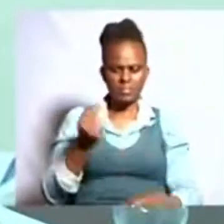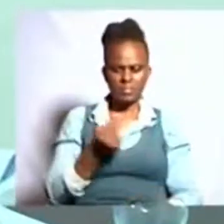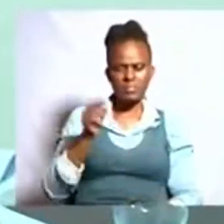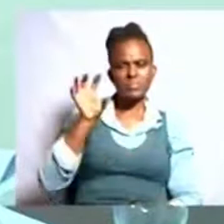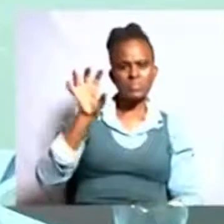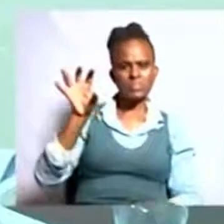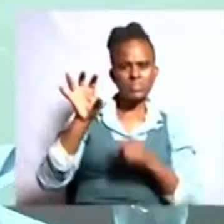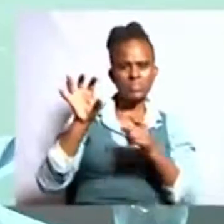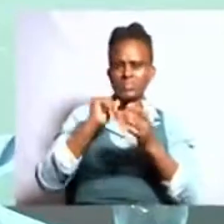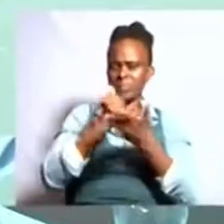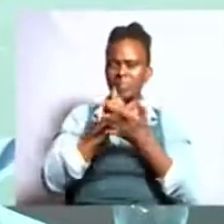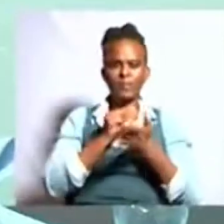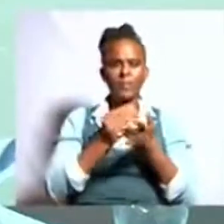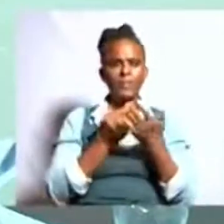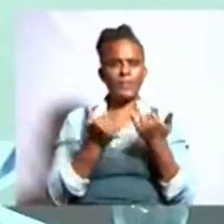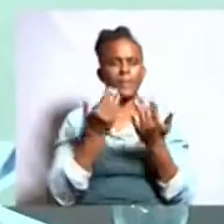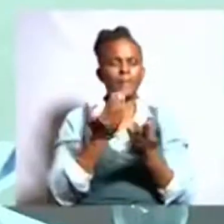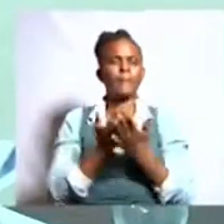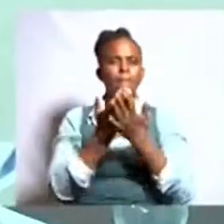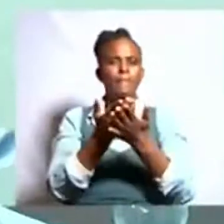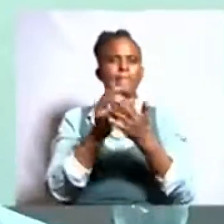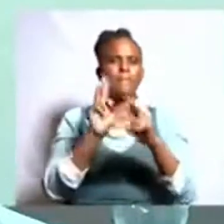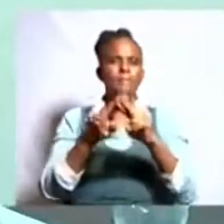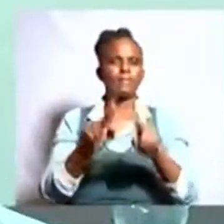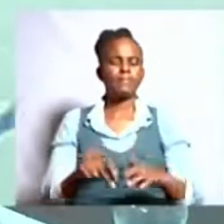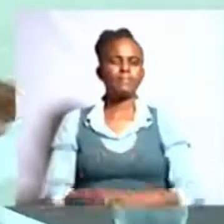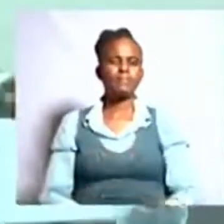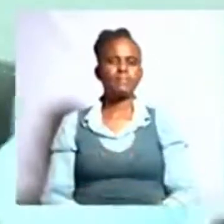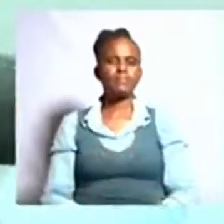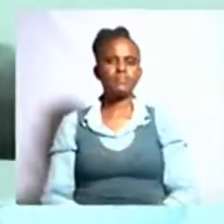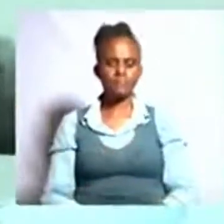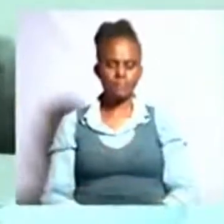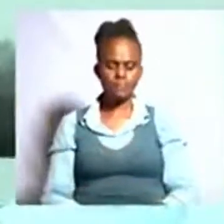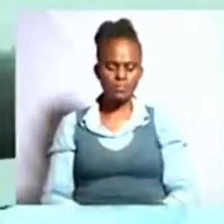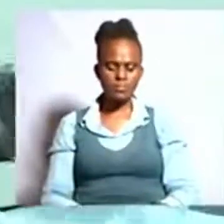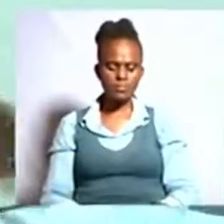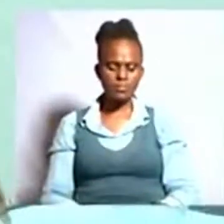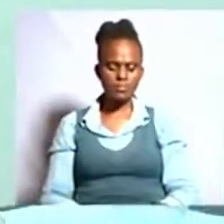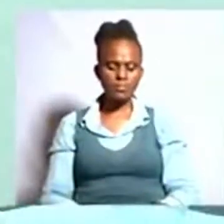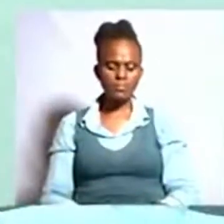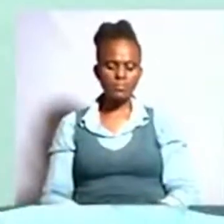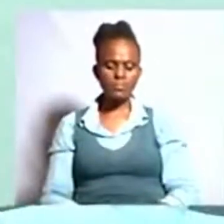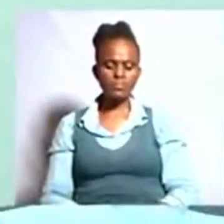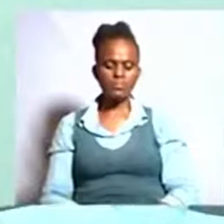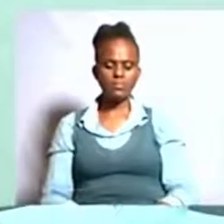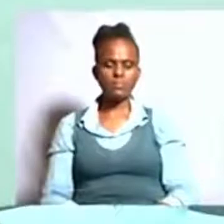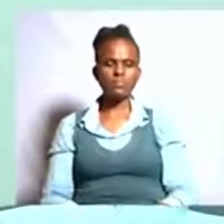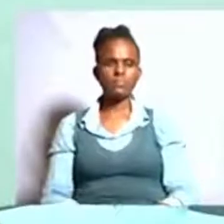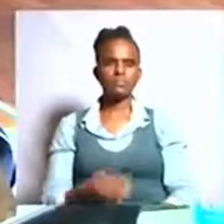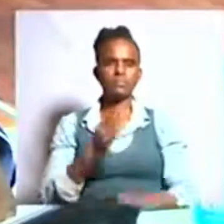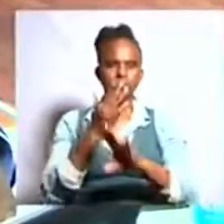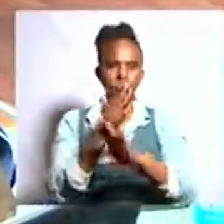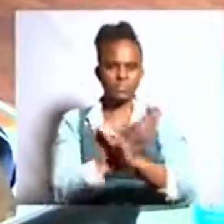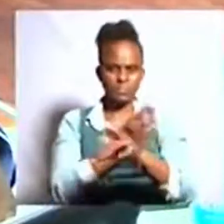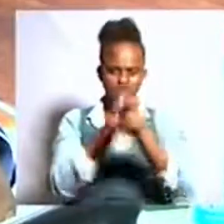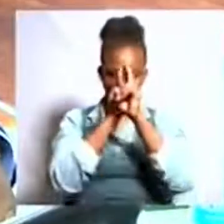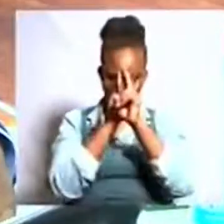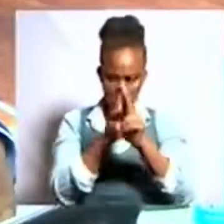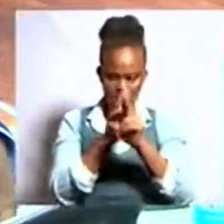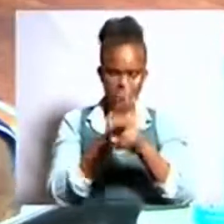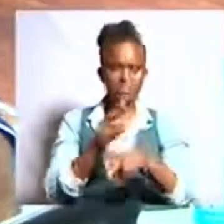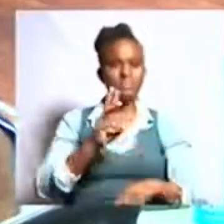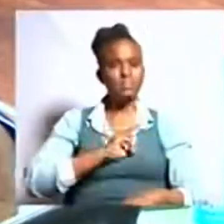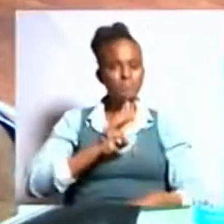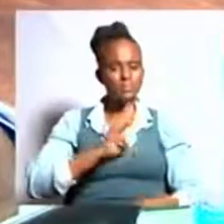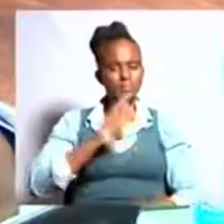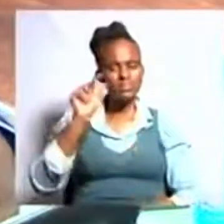province. I submit. Thank you. Before Honorable Mnyima can chip in, AG, I